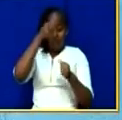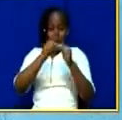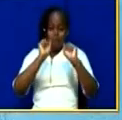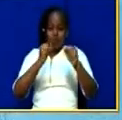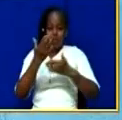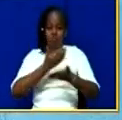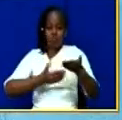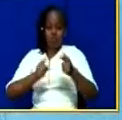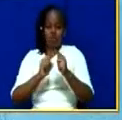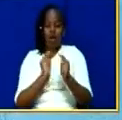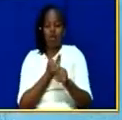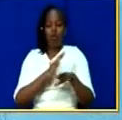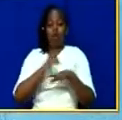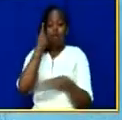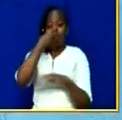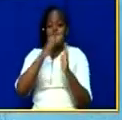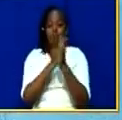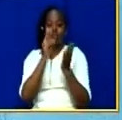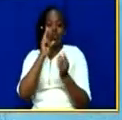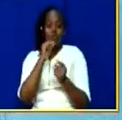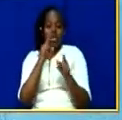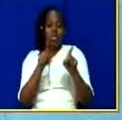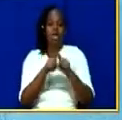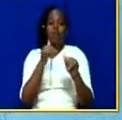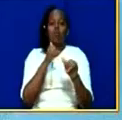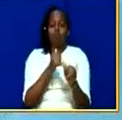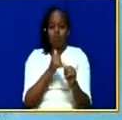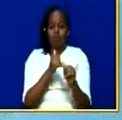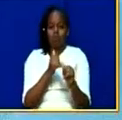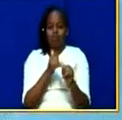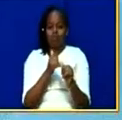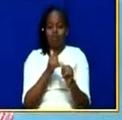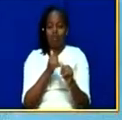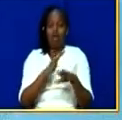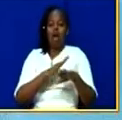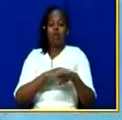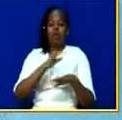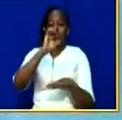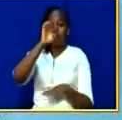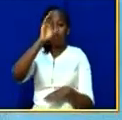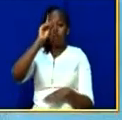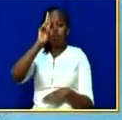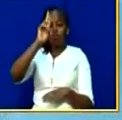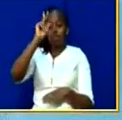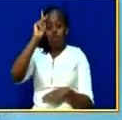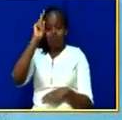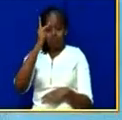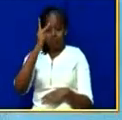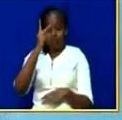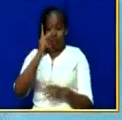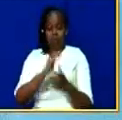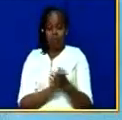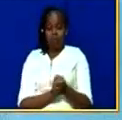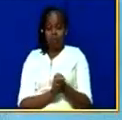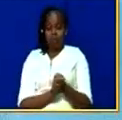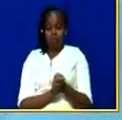always catch us on Facebook, Twitter, and YouTube. Our channel is at EduTV